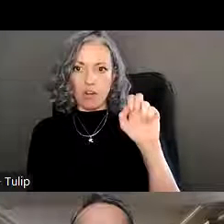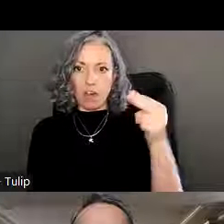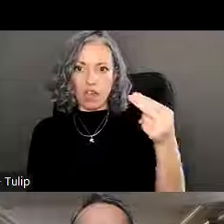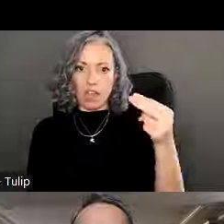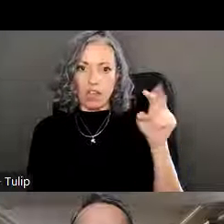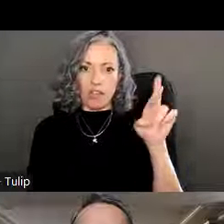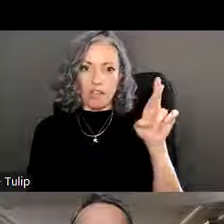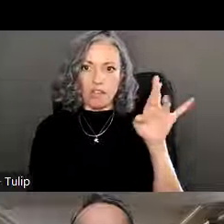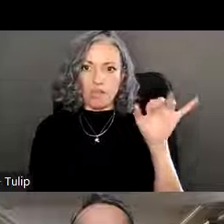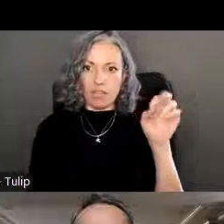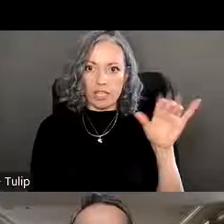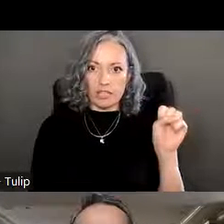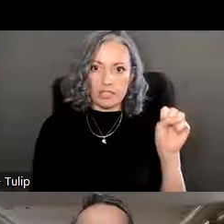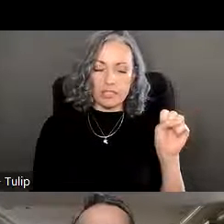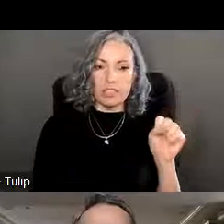I'm here.